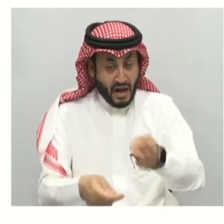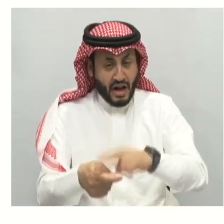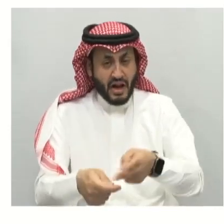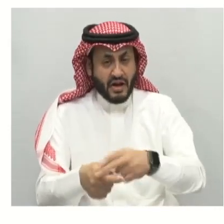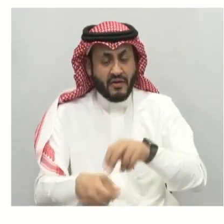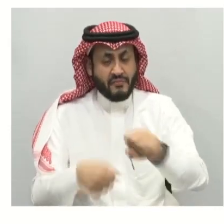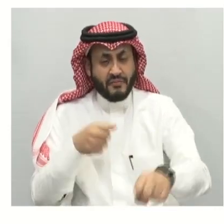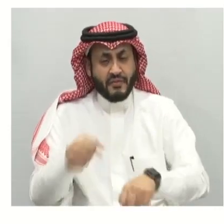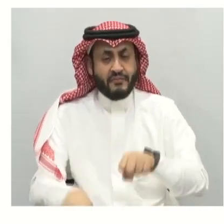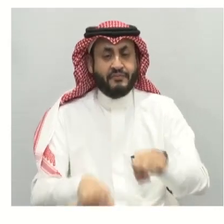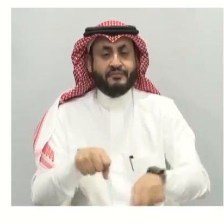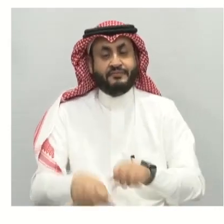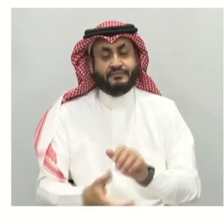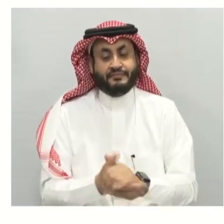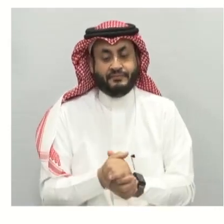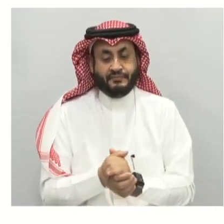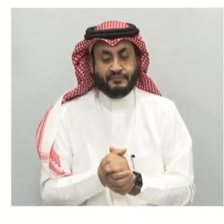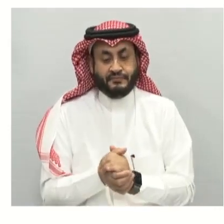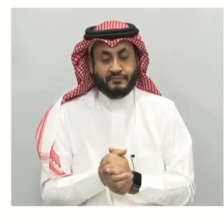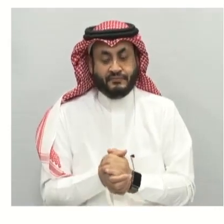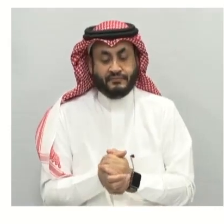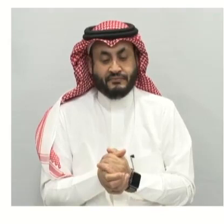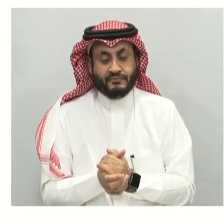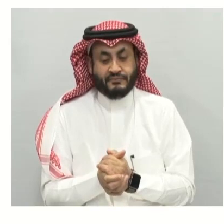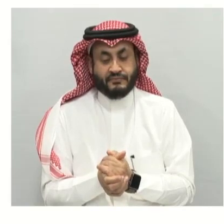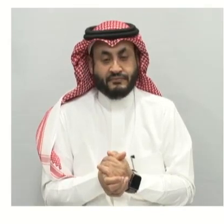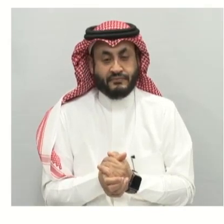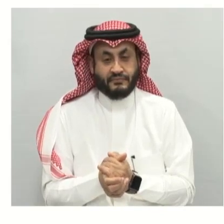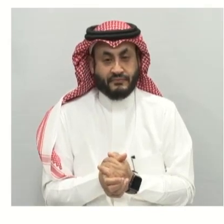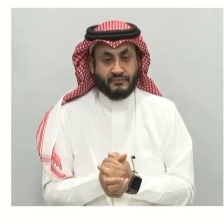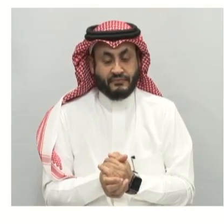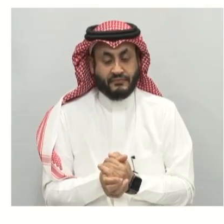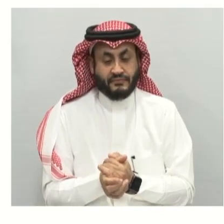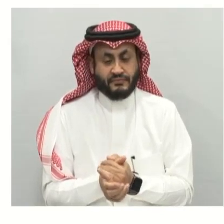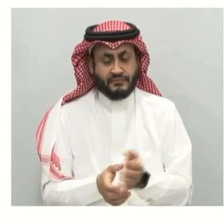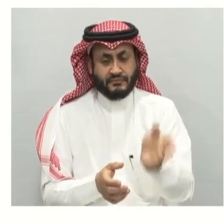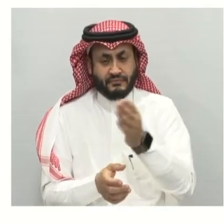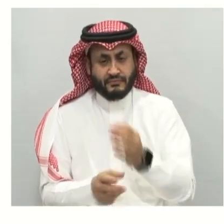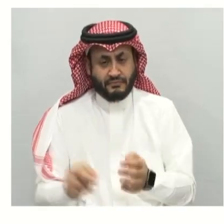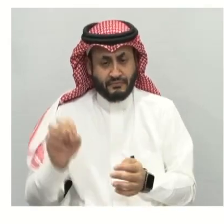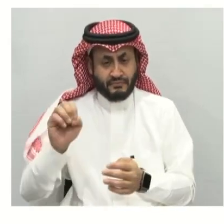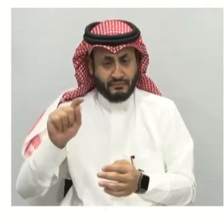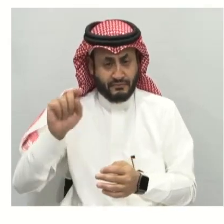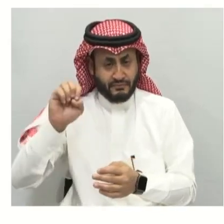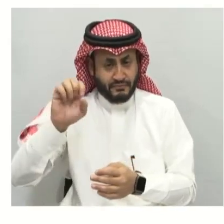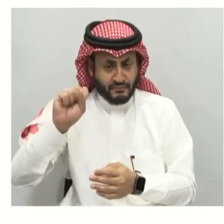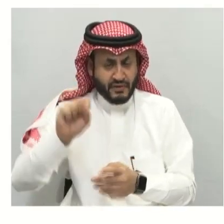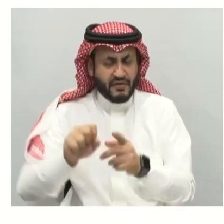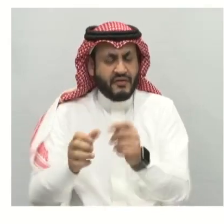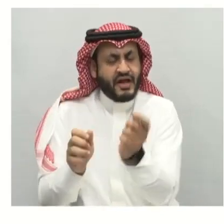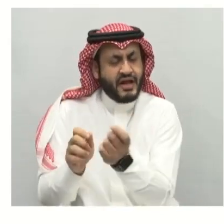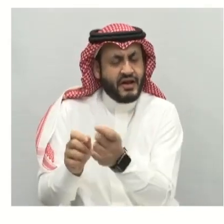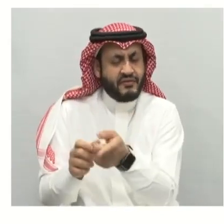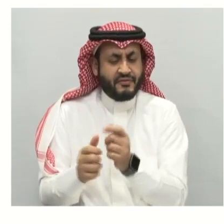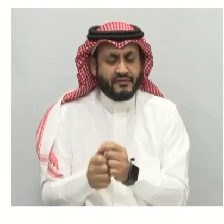to exercise and ride a bike. Okay, clear. And we have a note section in every calendar. Do you see what